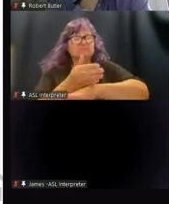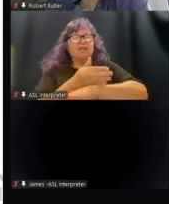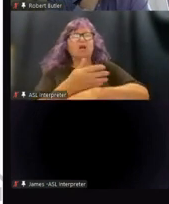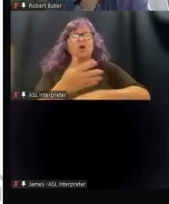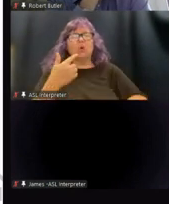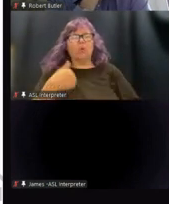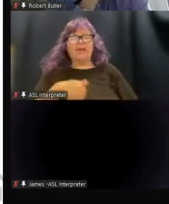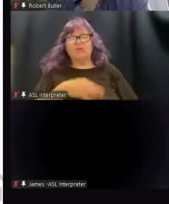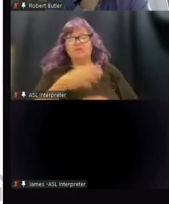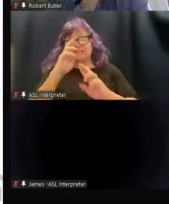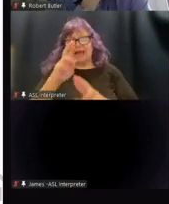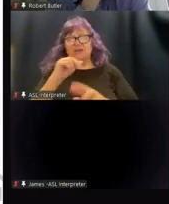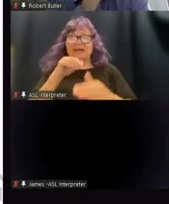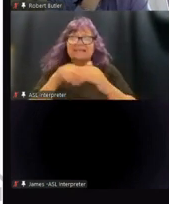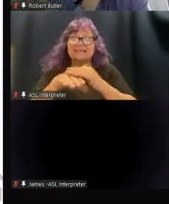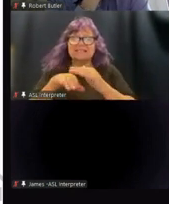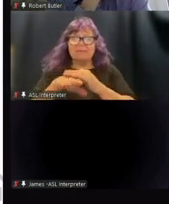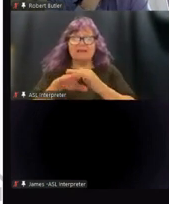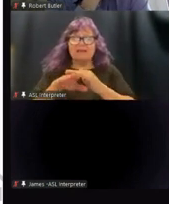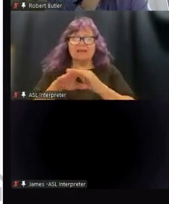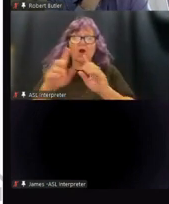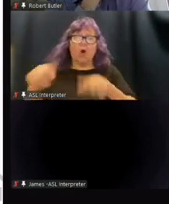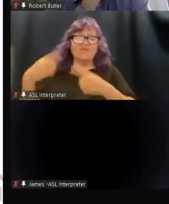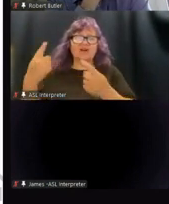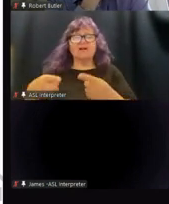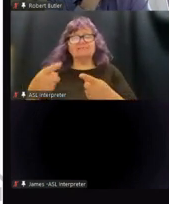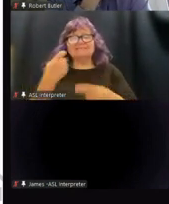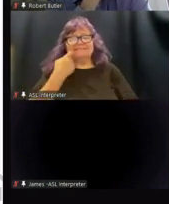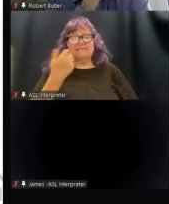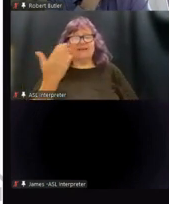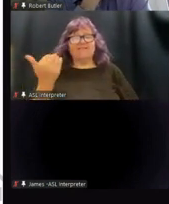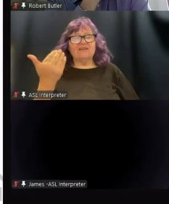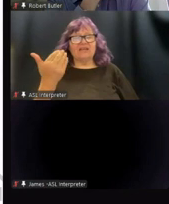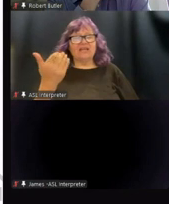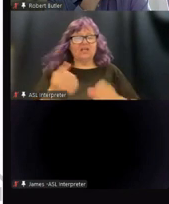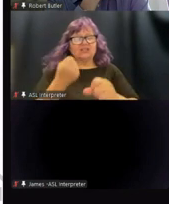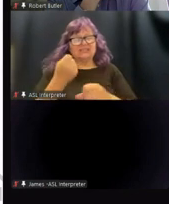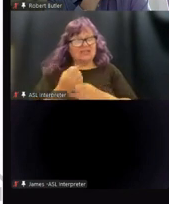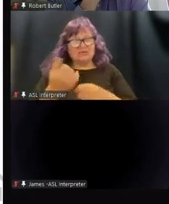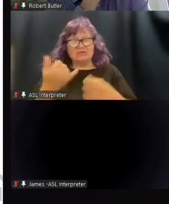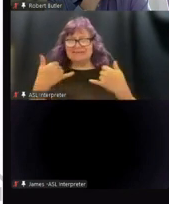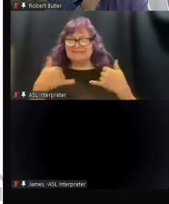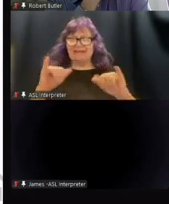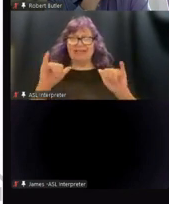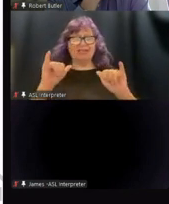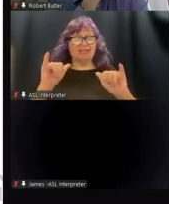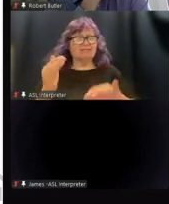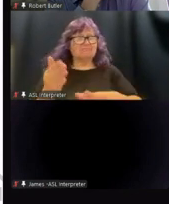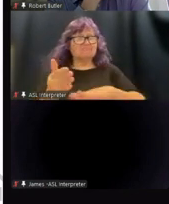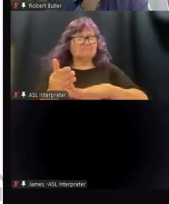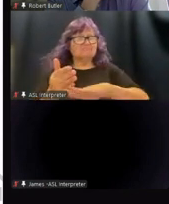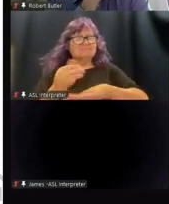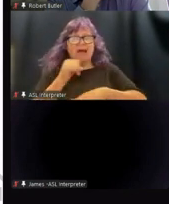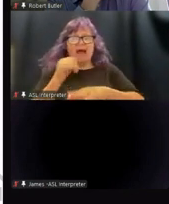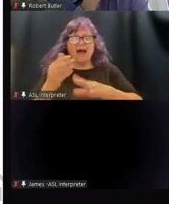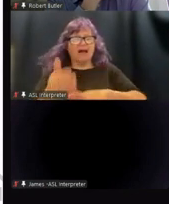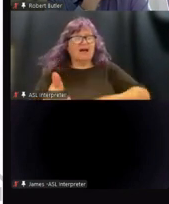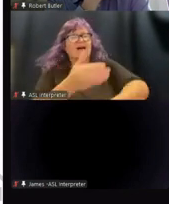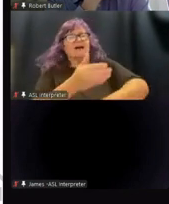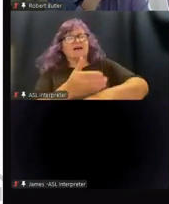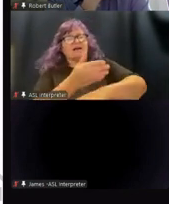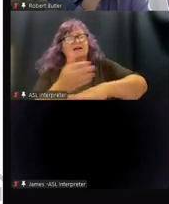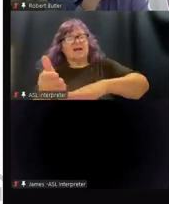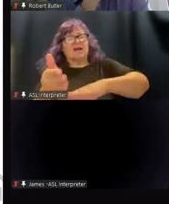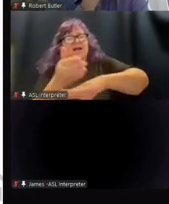respect to accessibility over the last 15 years, we still have a lot of work to do. And one of our main areas